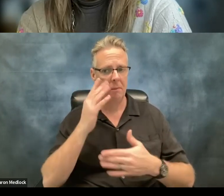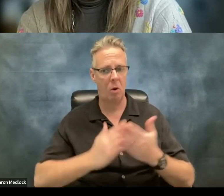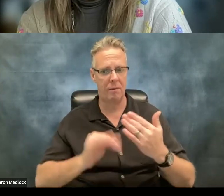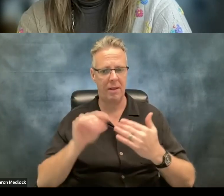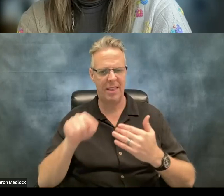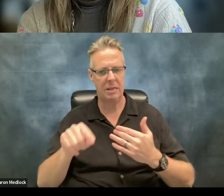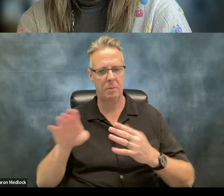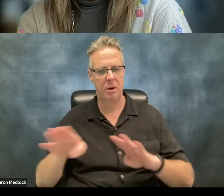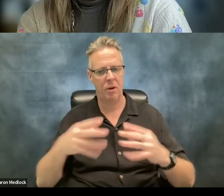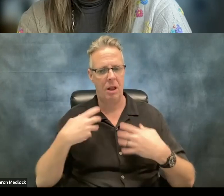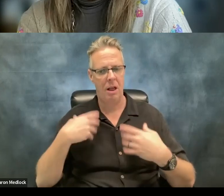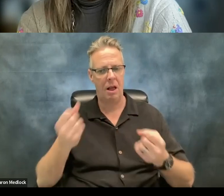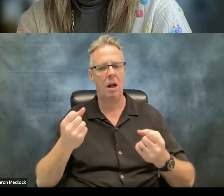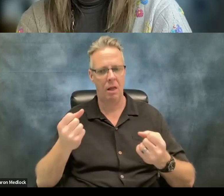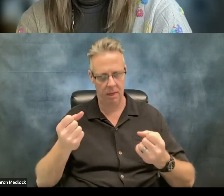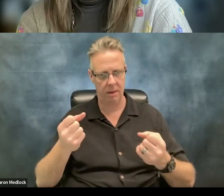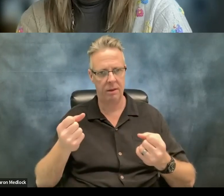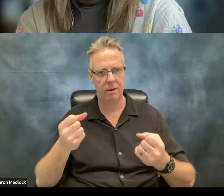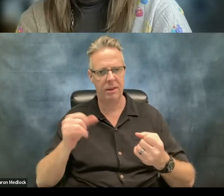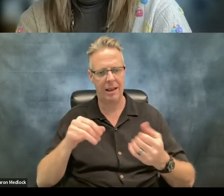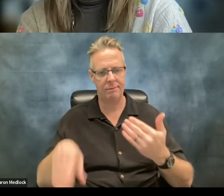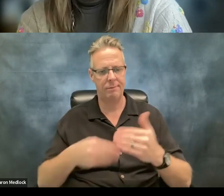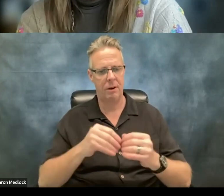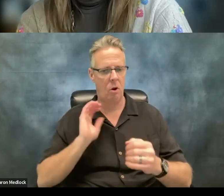this behavioral health provision in our law.